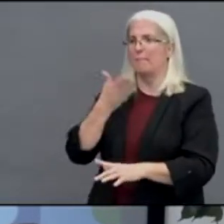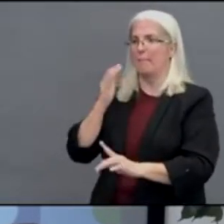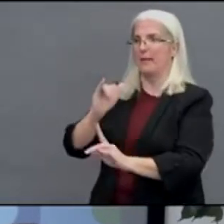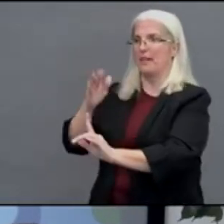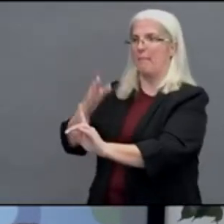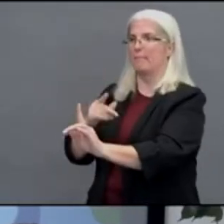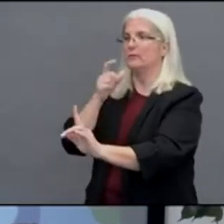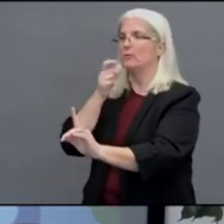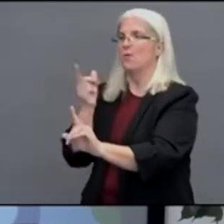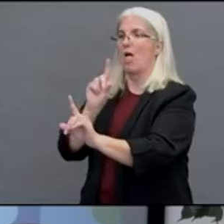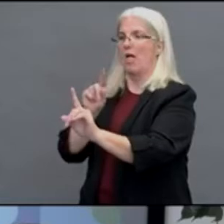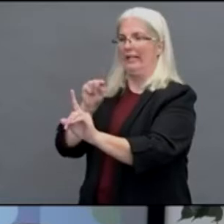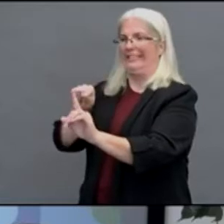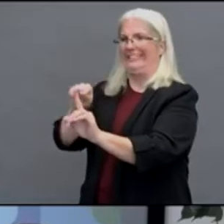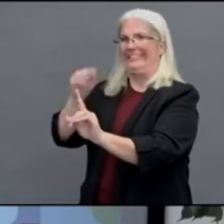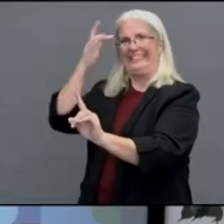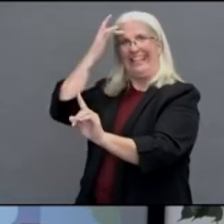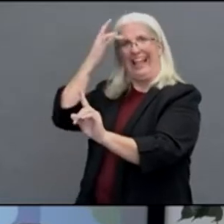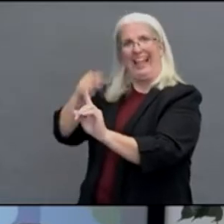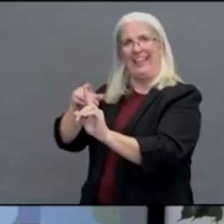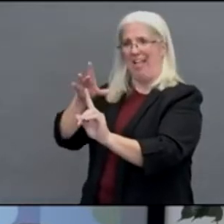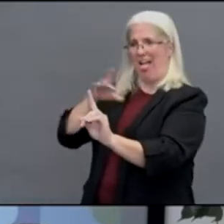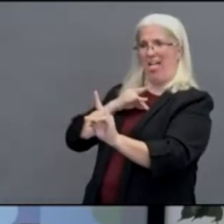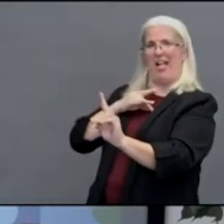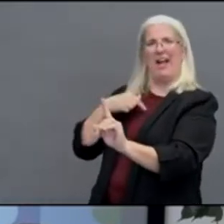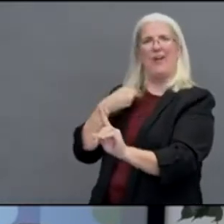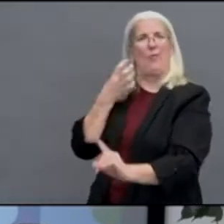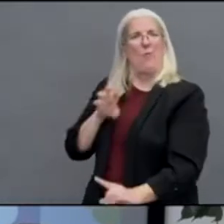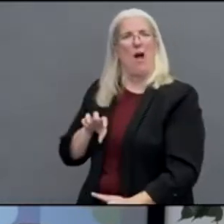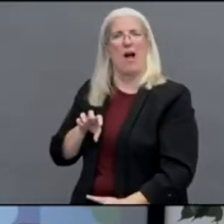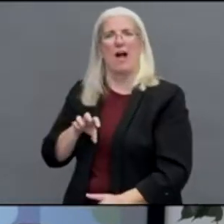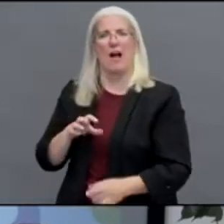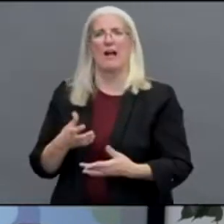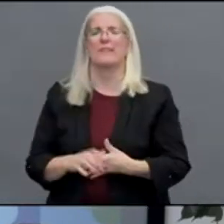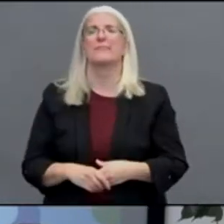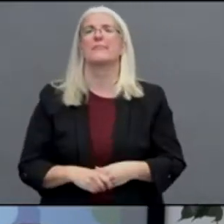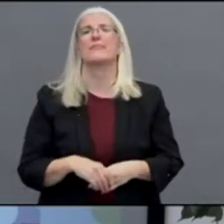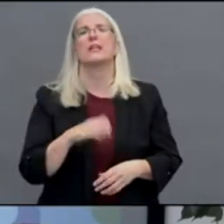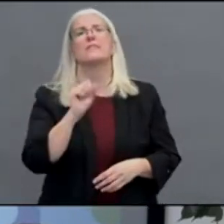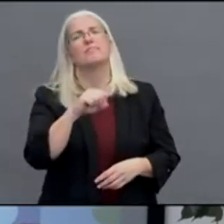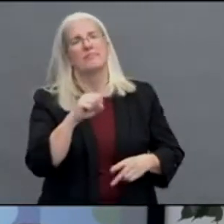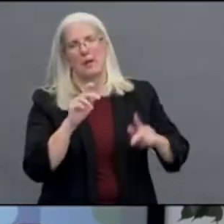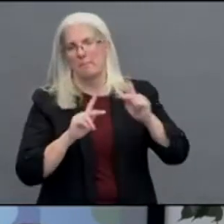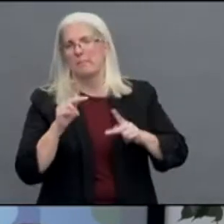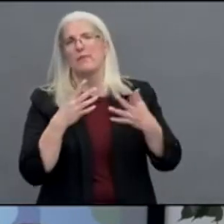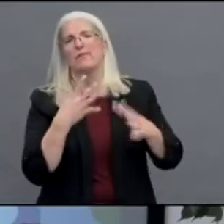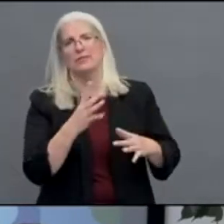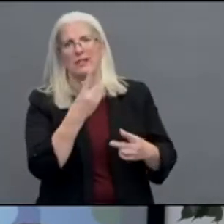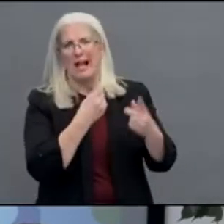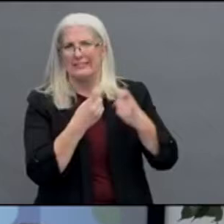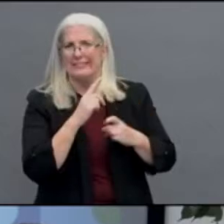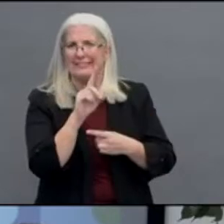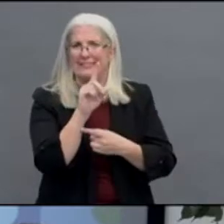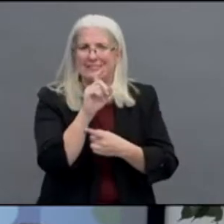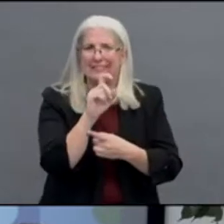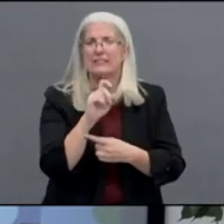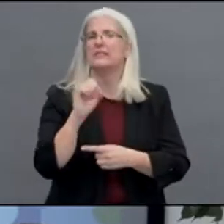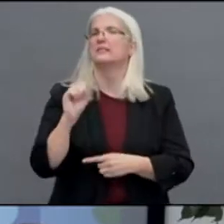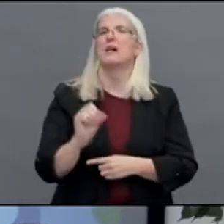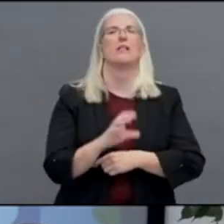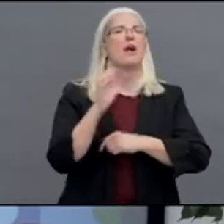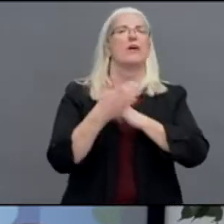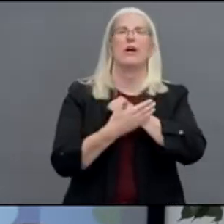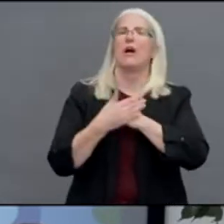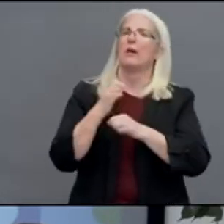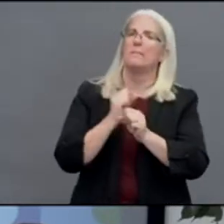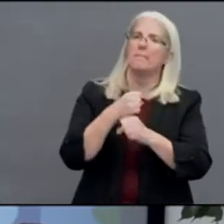of the questions that we've received as well. I do want to ensure that Santa Clara County is doing everything to make sure that everyone that is